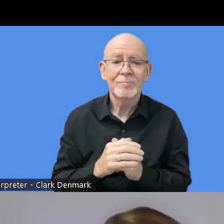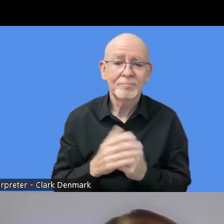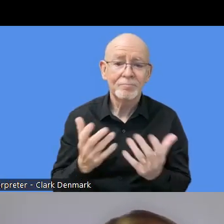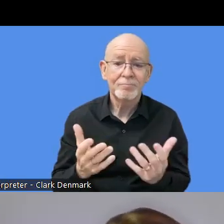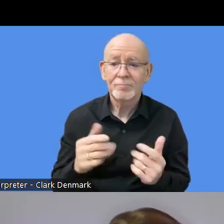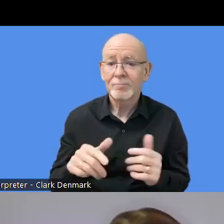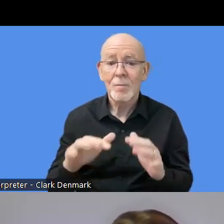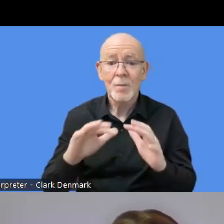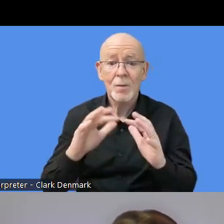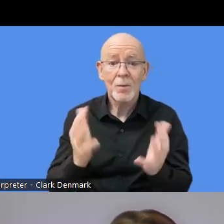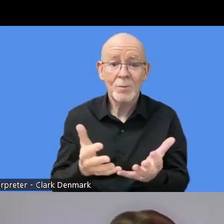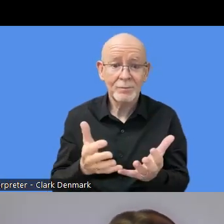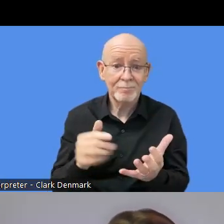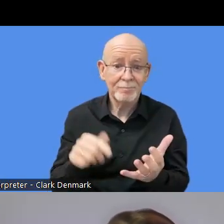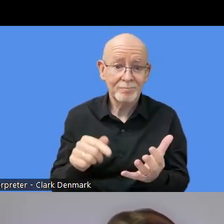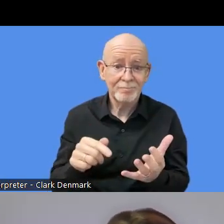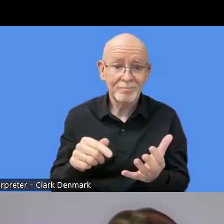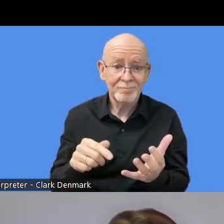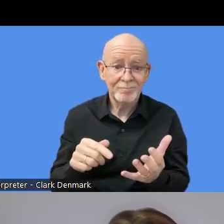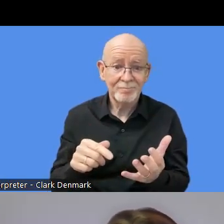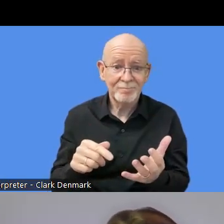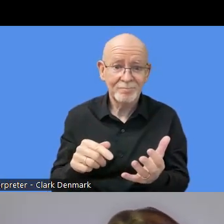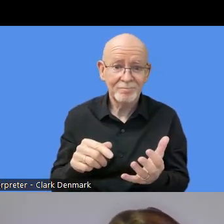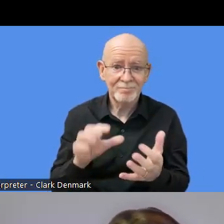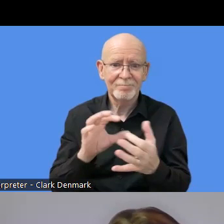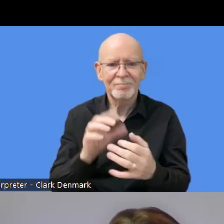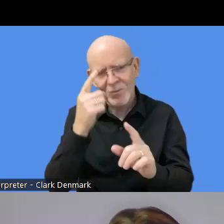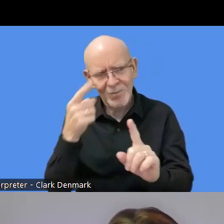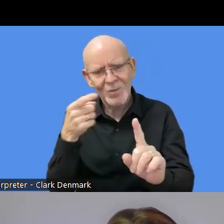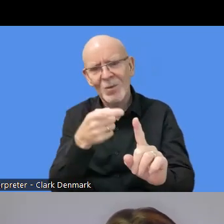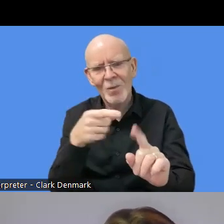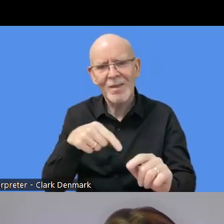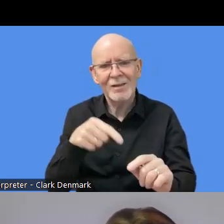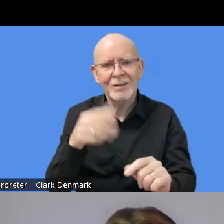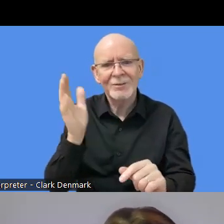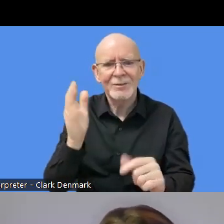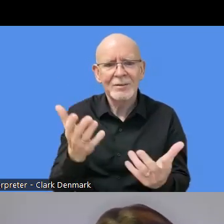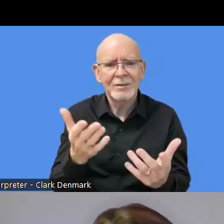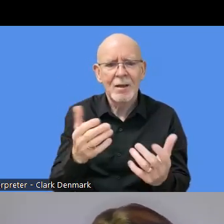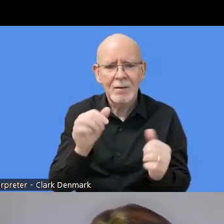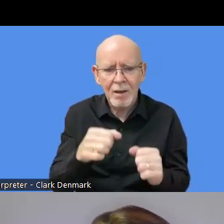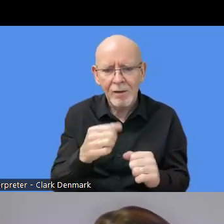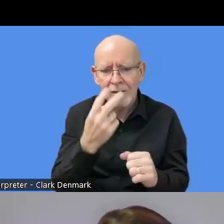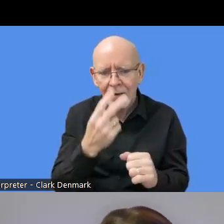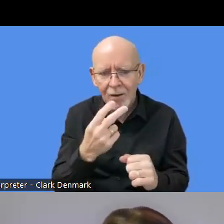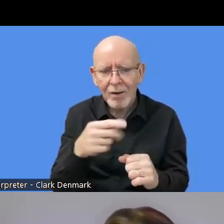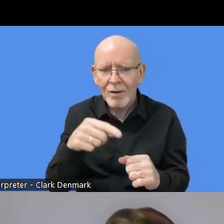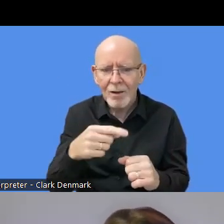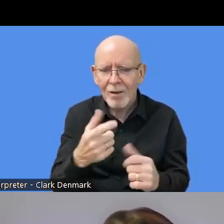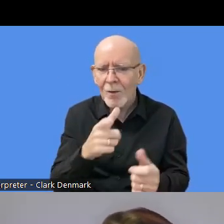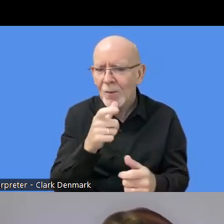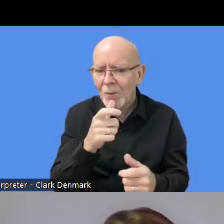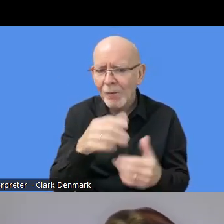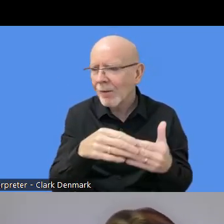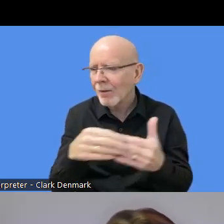doing, our work, then focus on the call for nominations on inclusive employment and ICT. I will